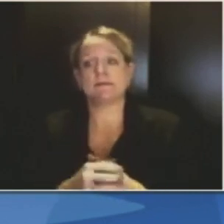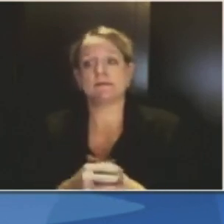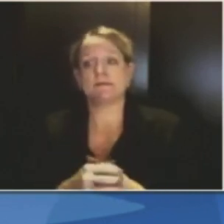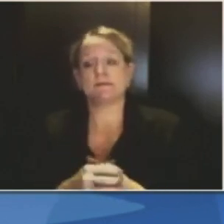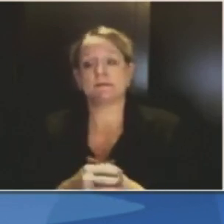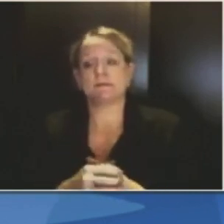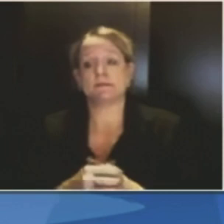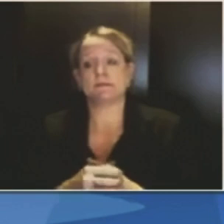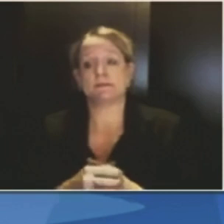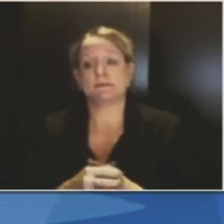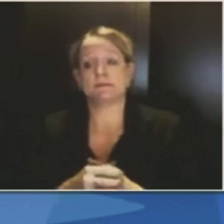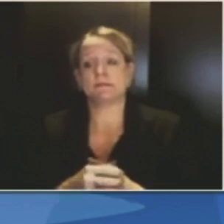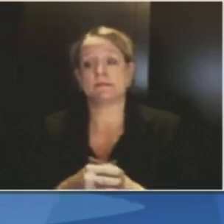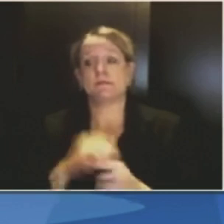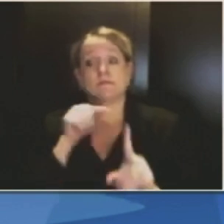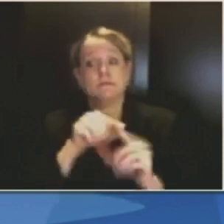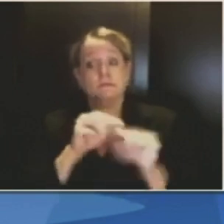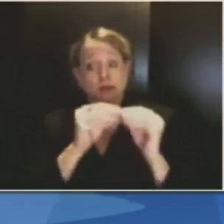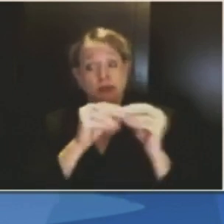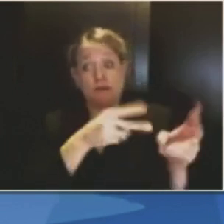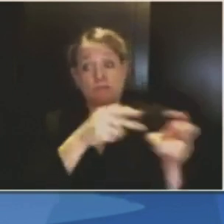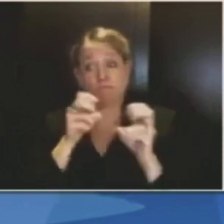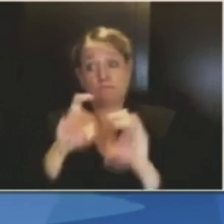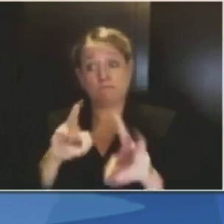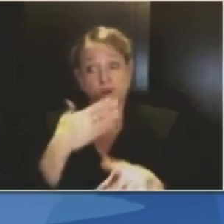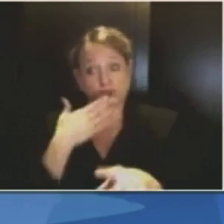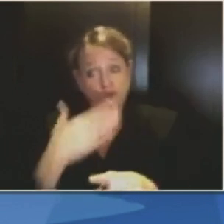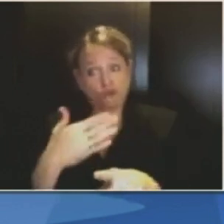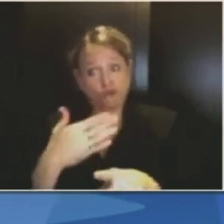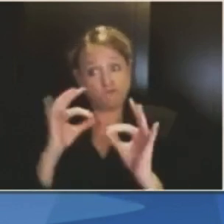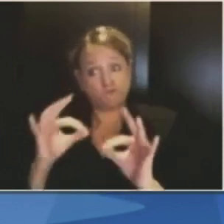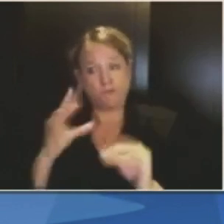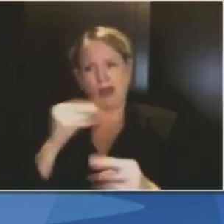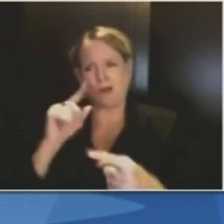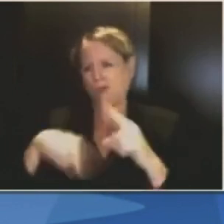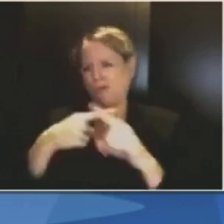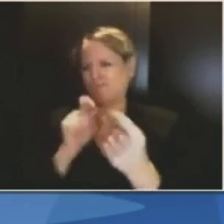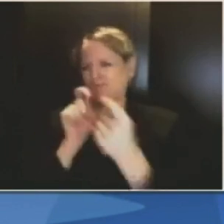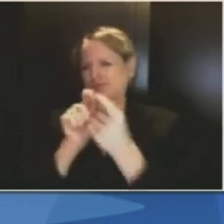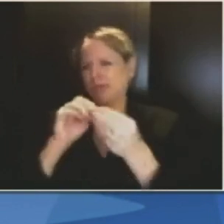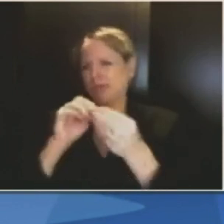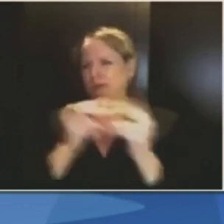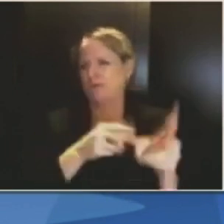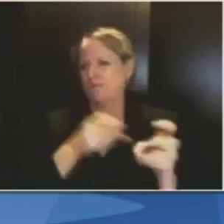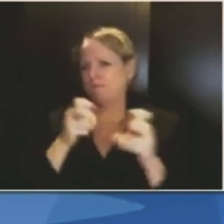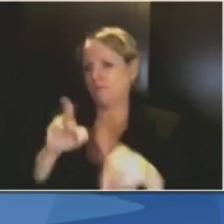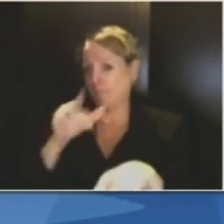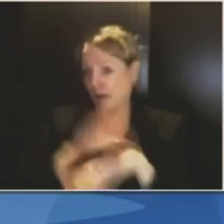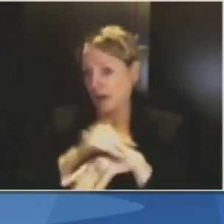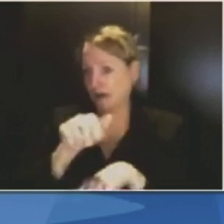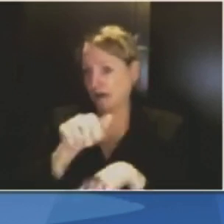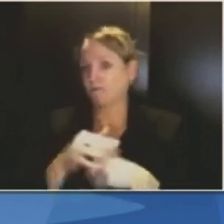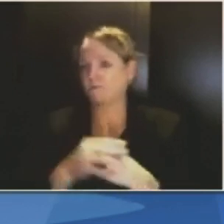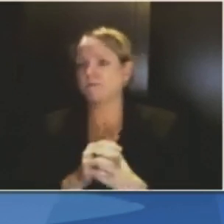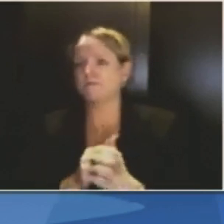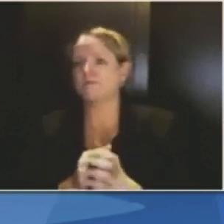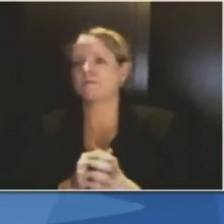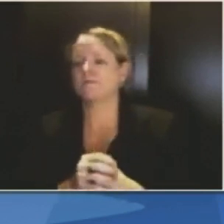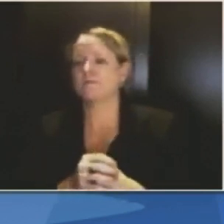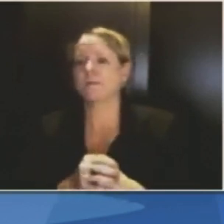that are available now, can we get a graphic showing hospitalizations and ICU beds over time in